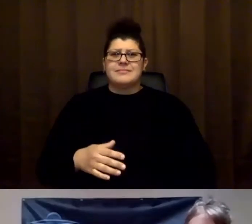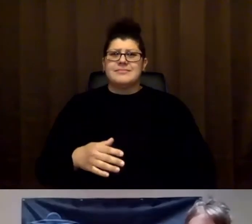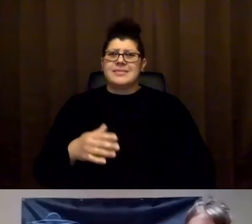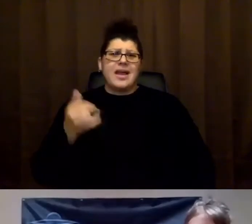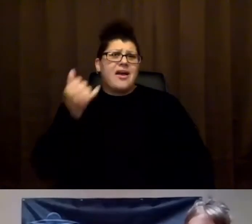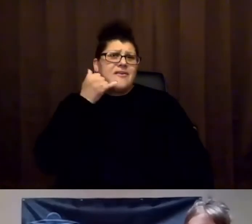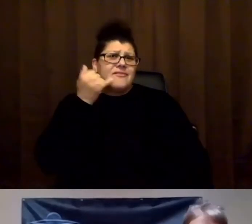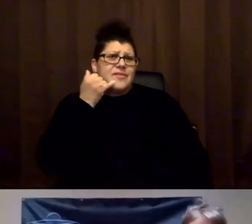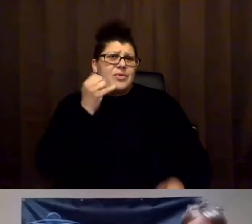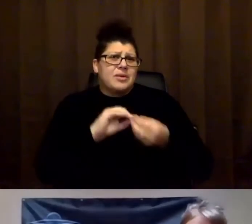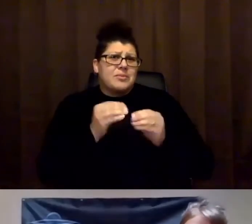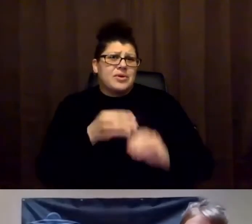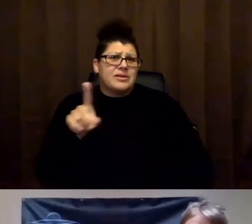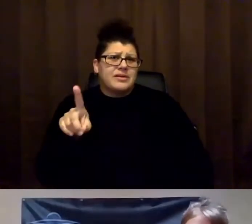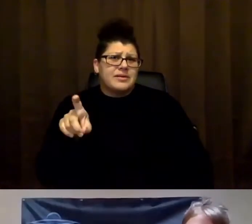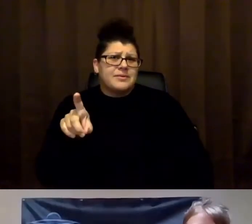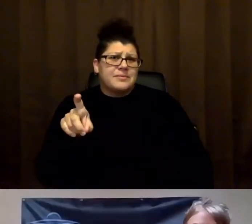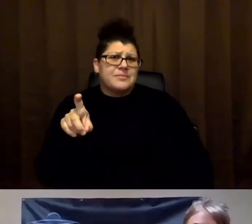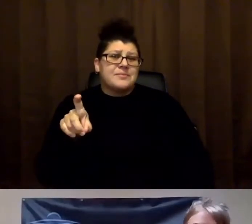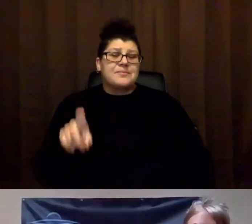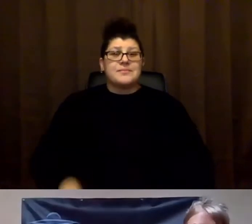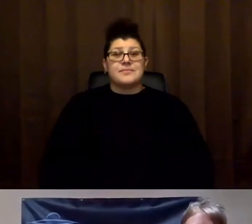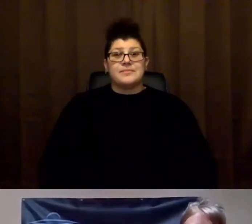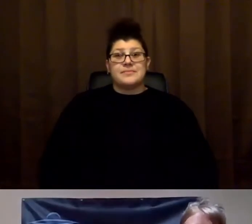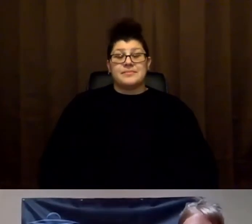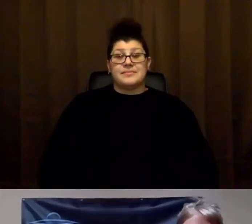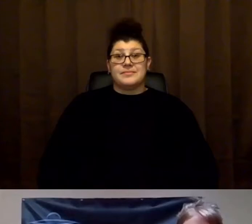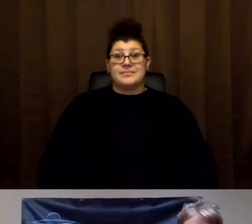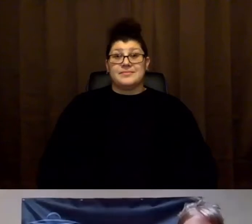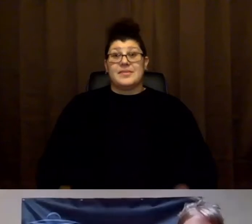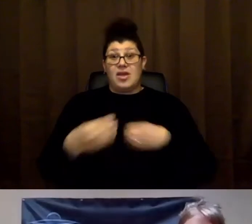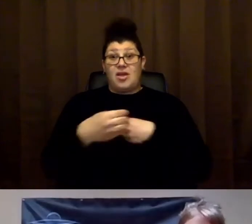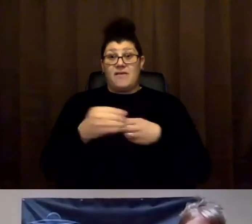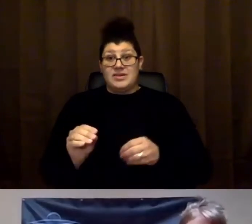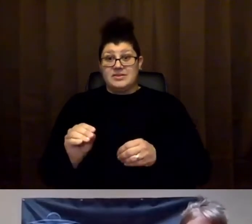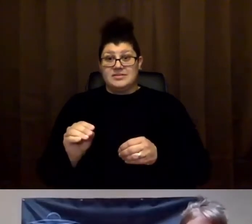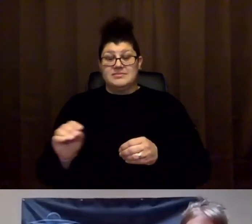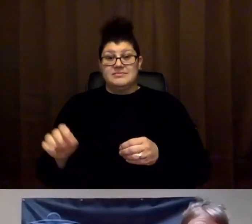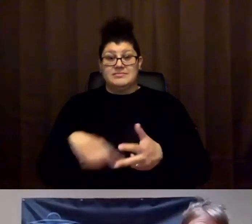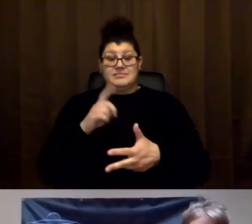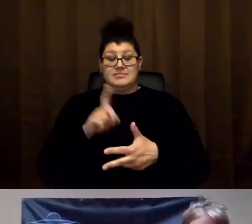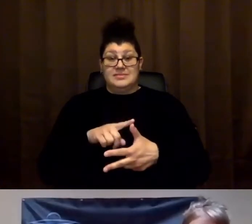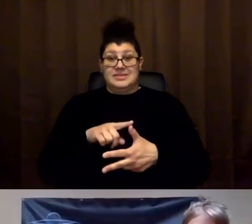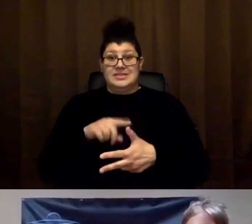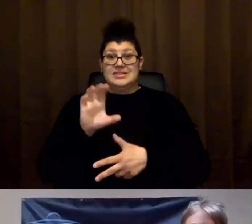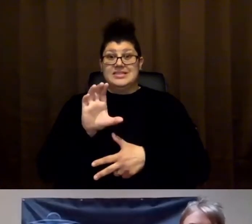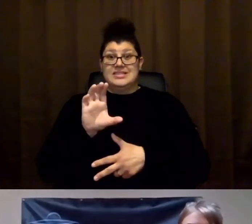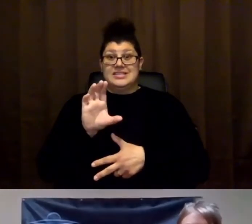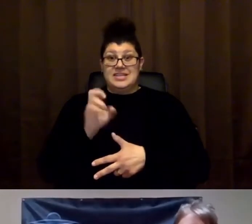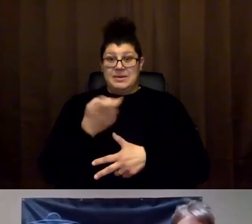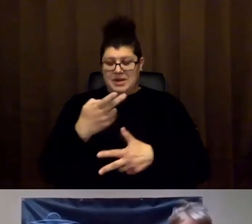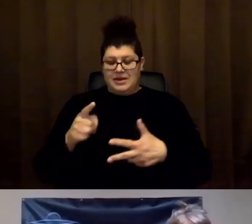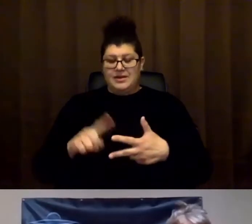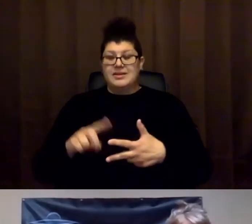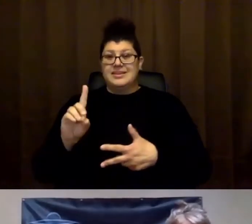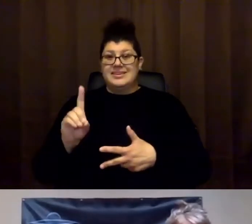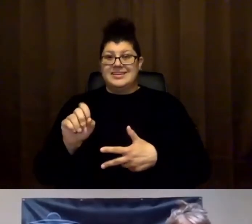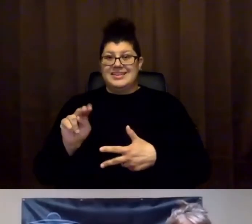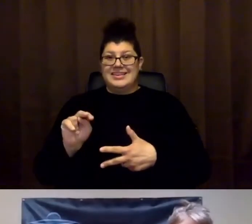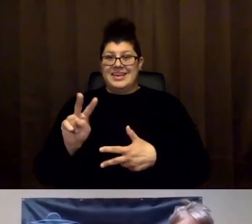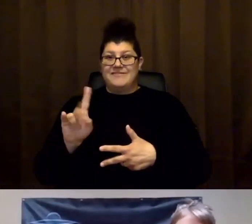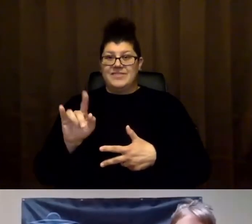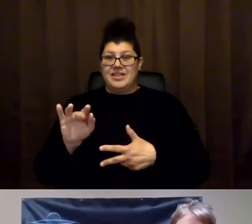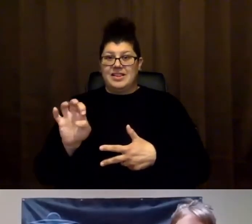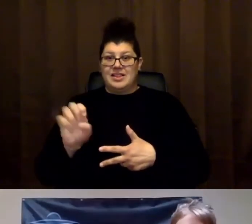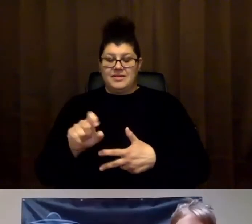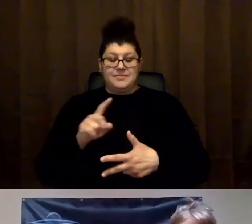number? Absolutely. So we have offices in Champaign and in Danville. And our Champaign office